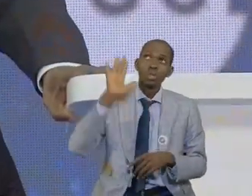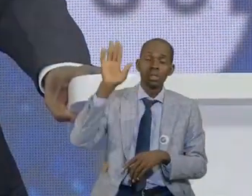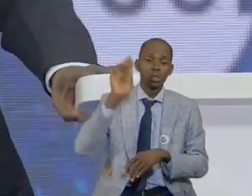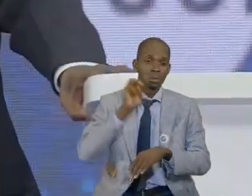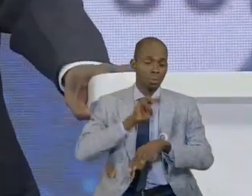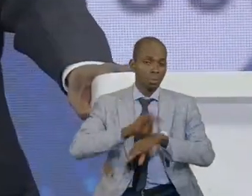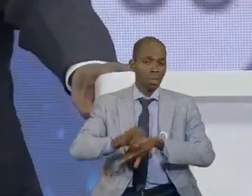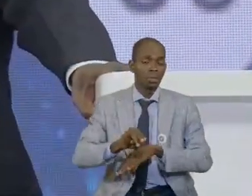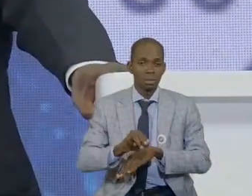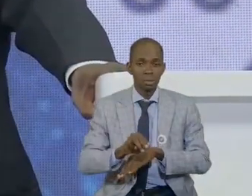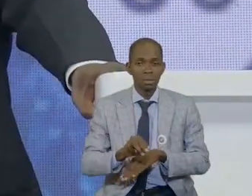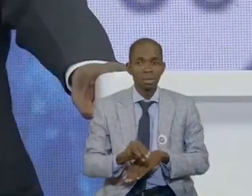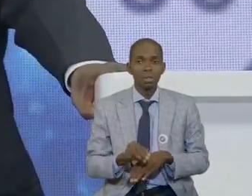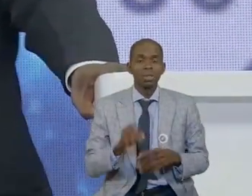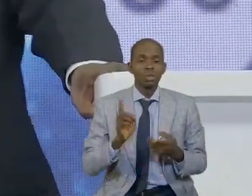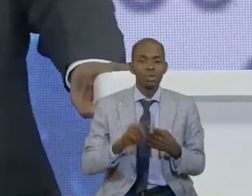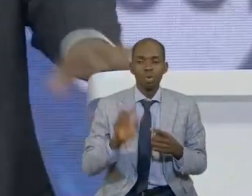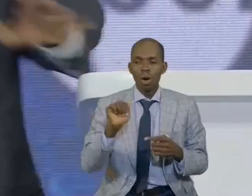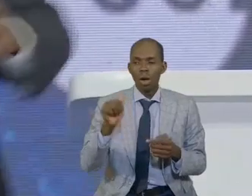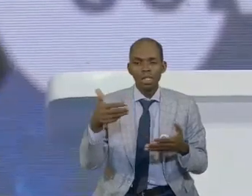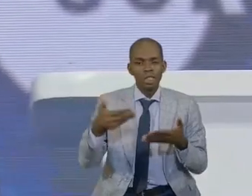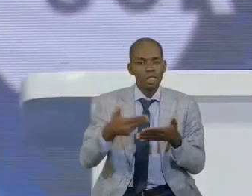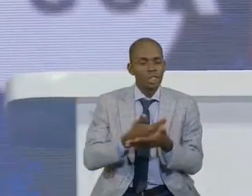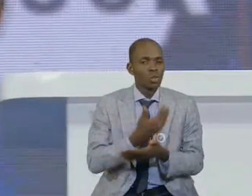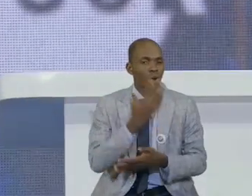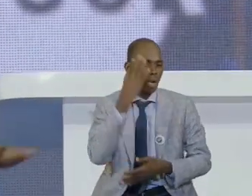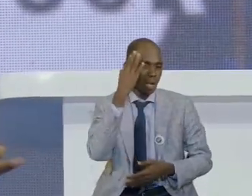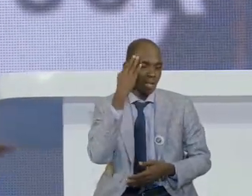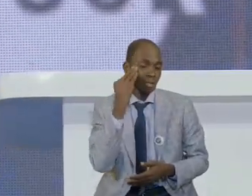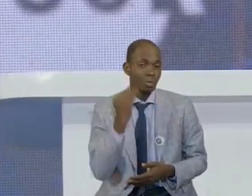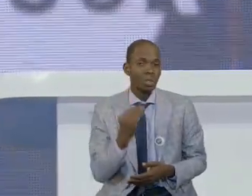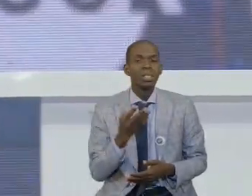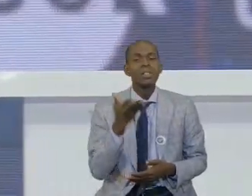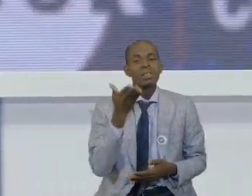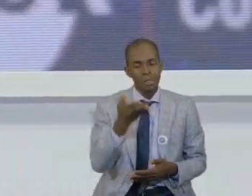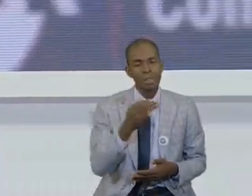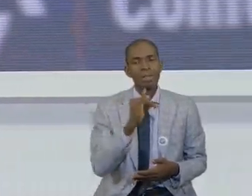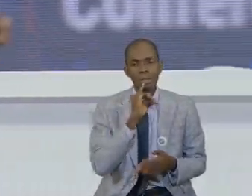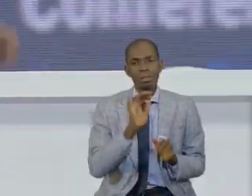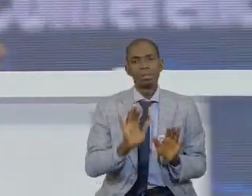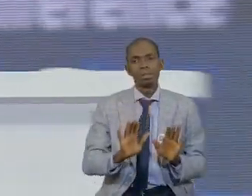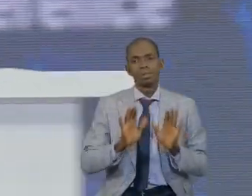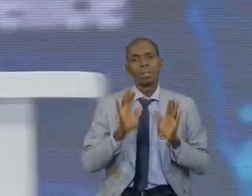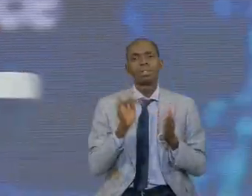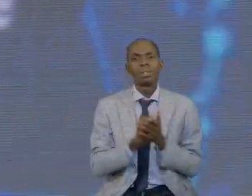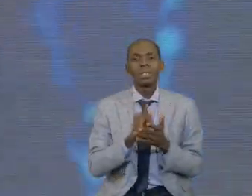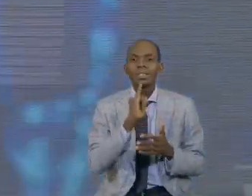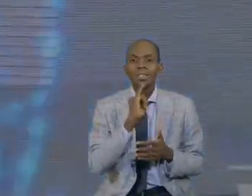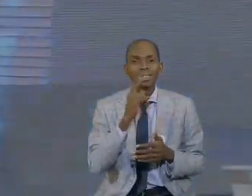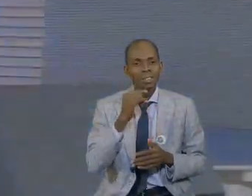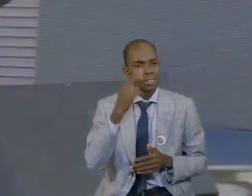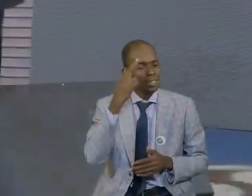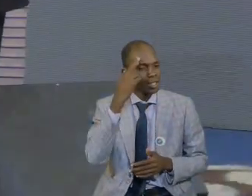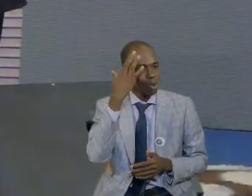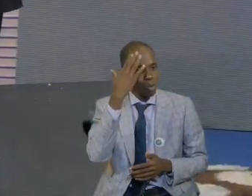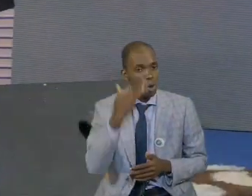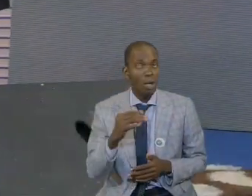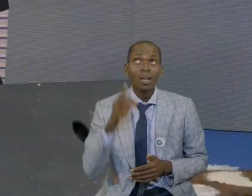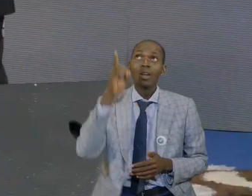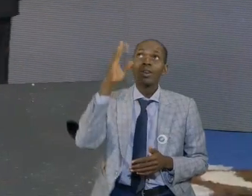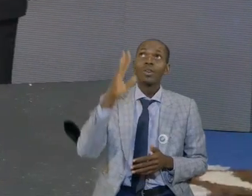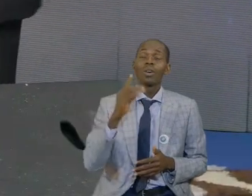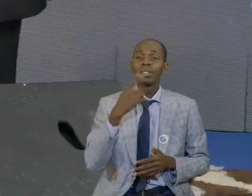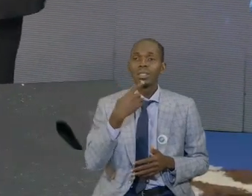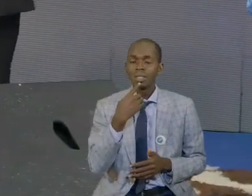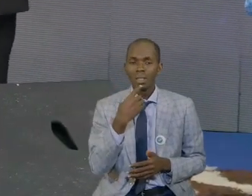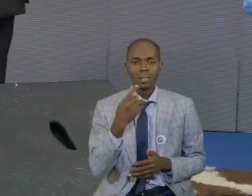a new experience, there is fear. And that's the reason why God said, look at that, he